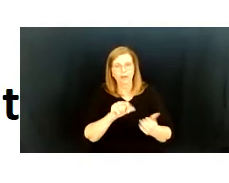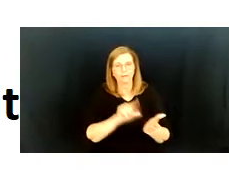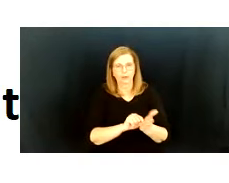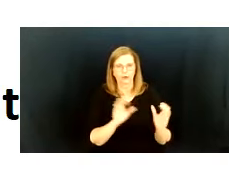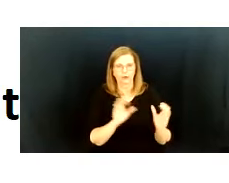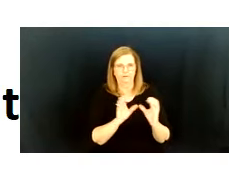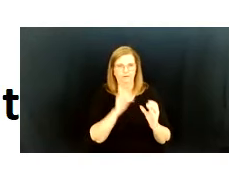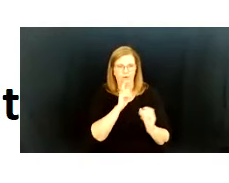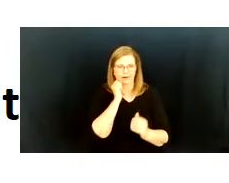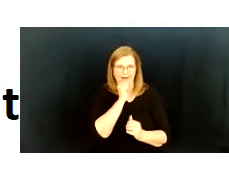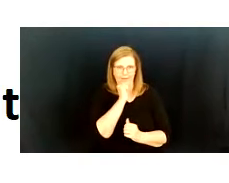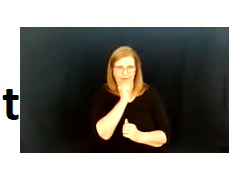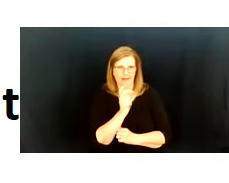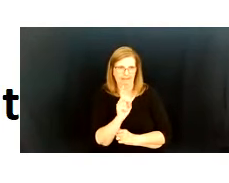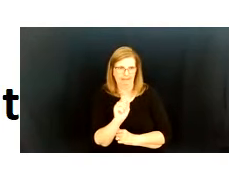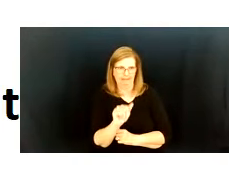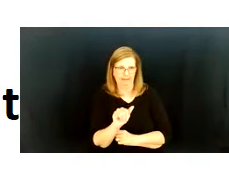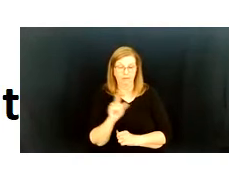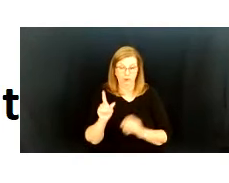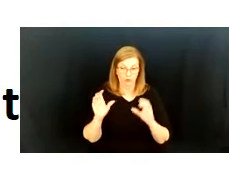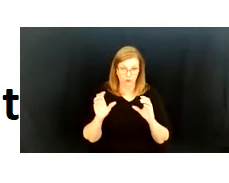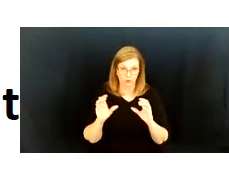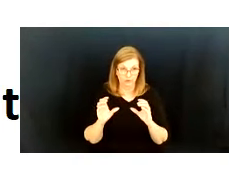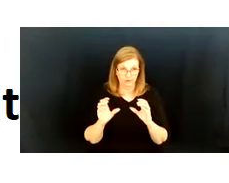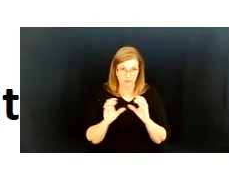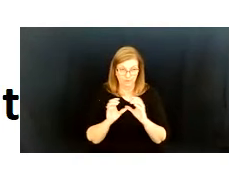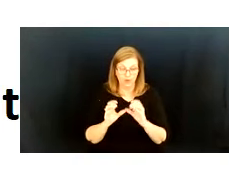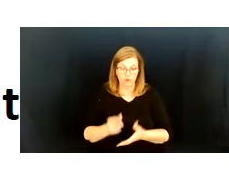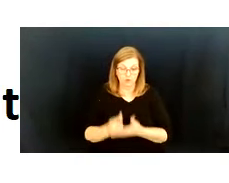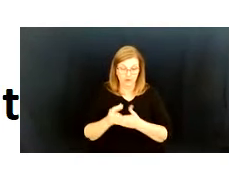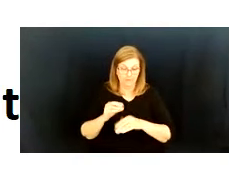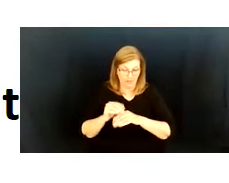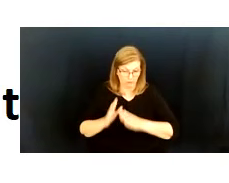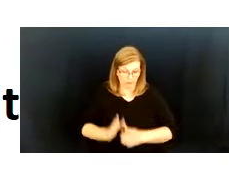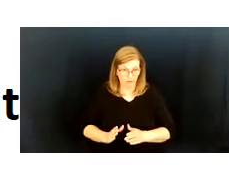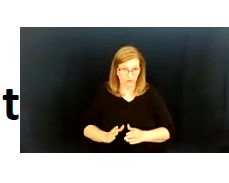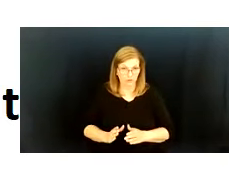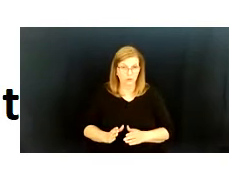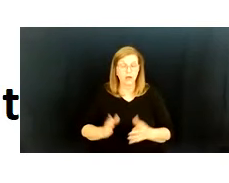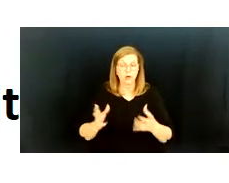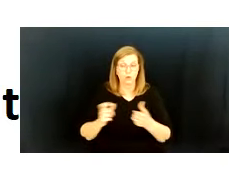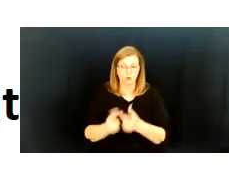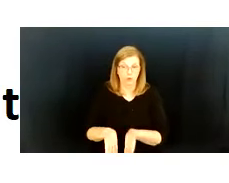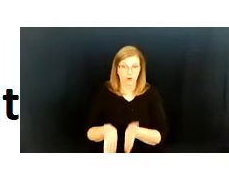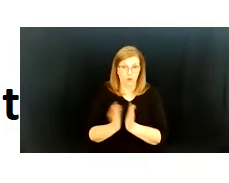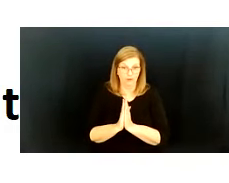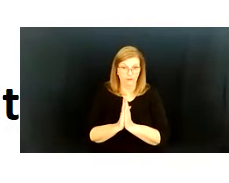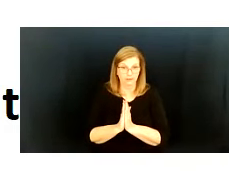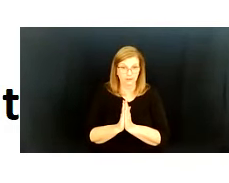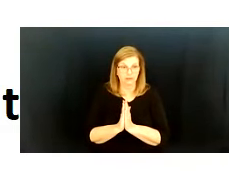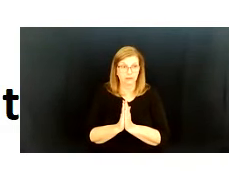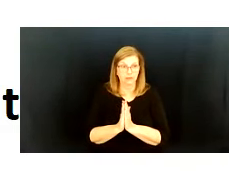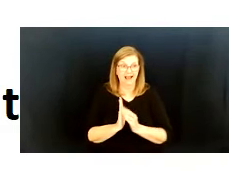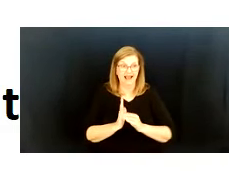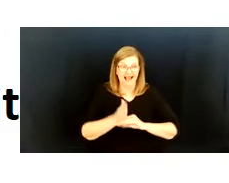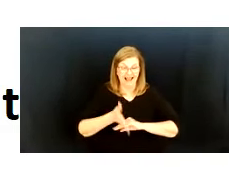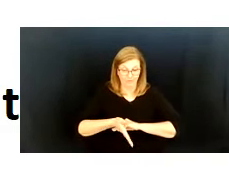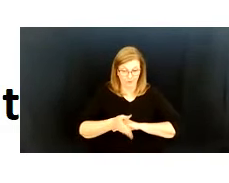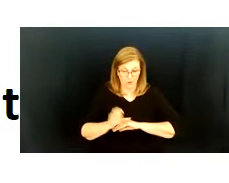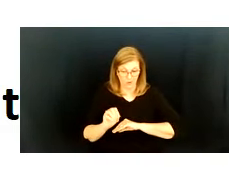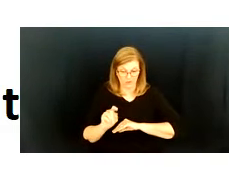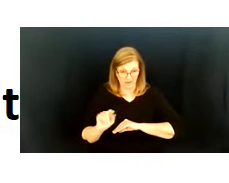you are a certified rehabilitation counselor and want to request after the OTI, follow